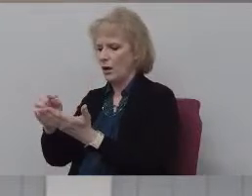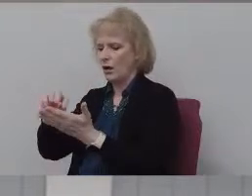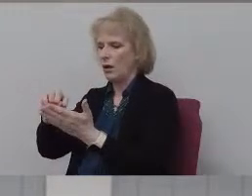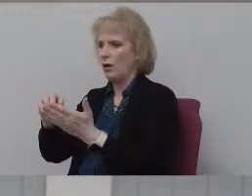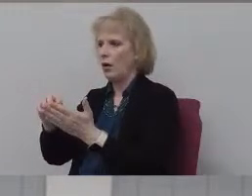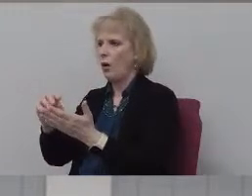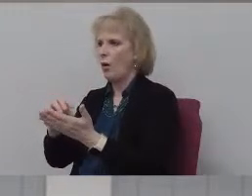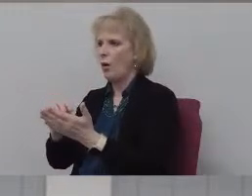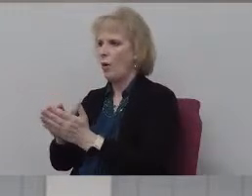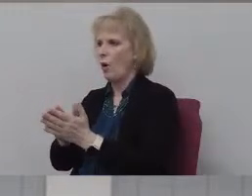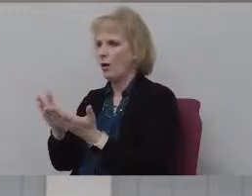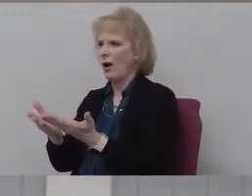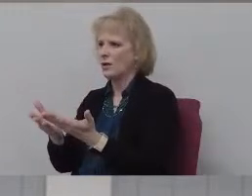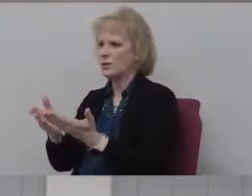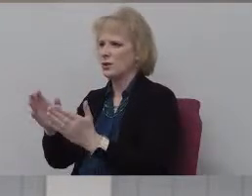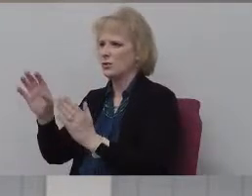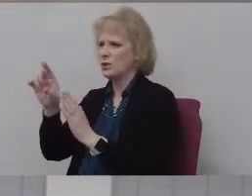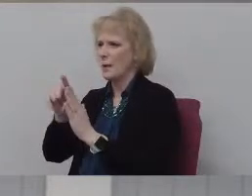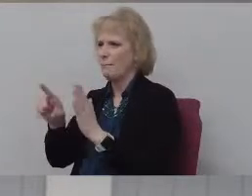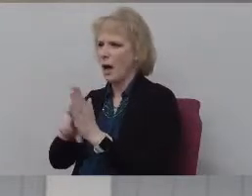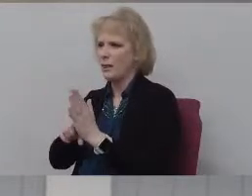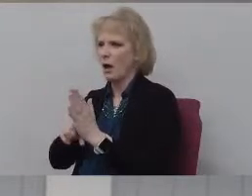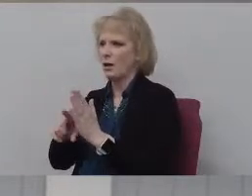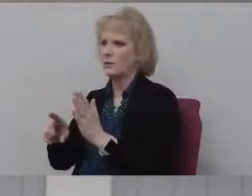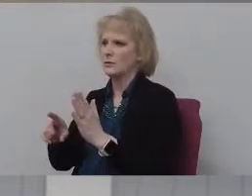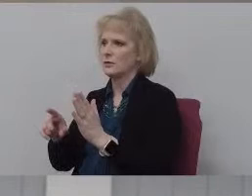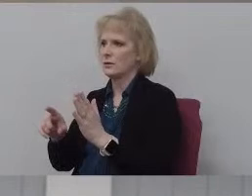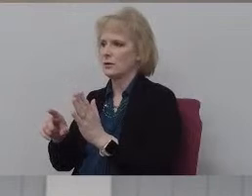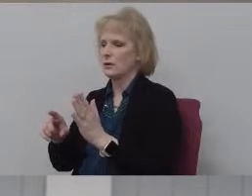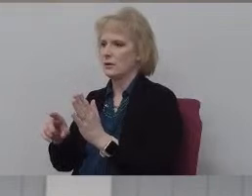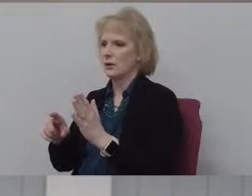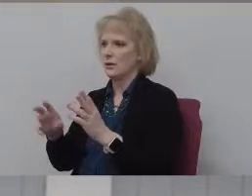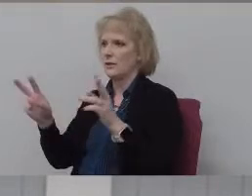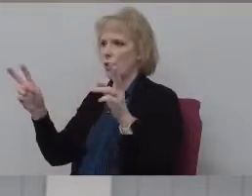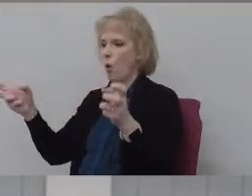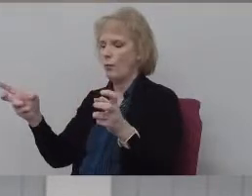our constitution and bylaws is a purpose statement.